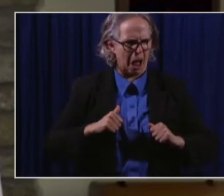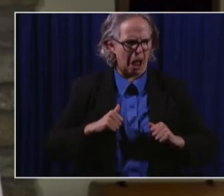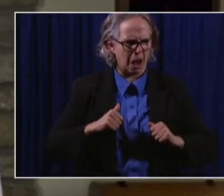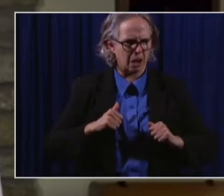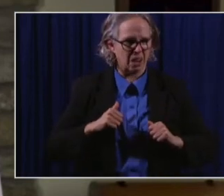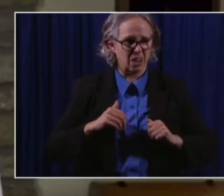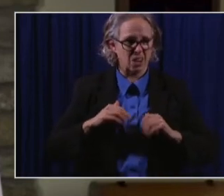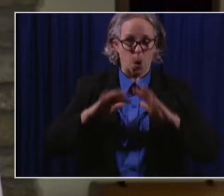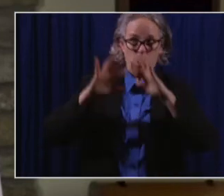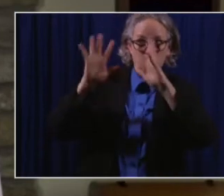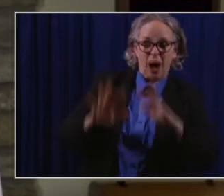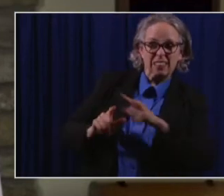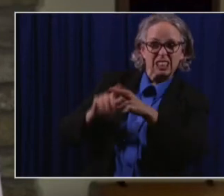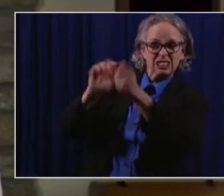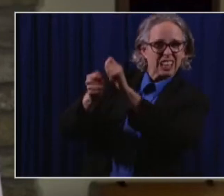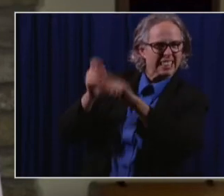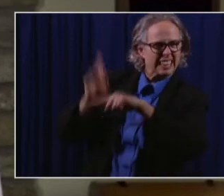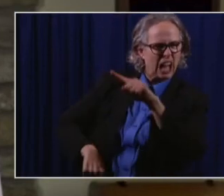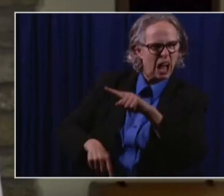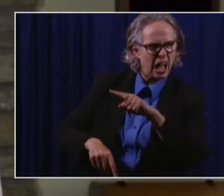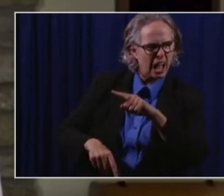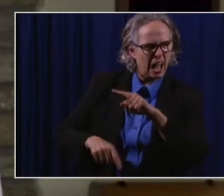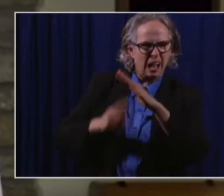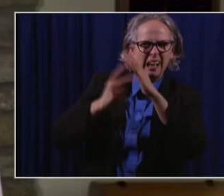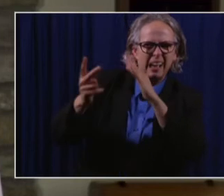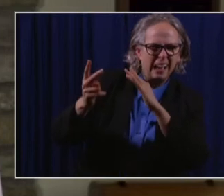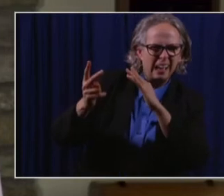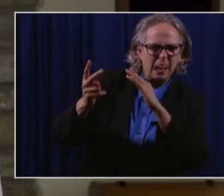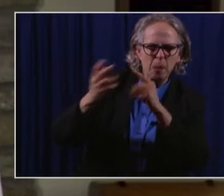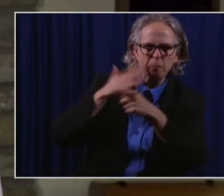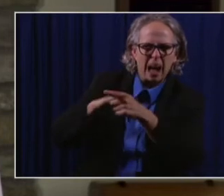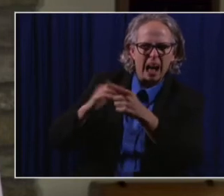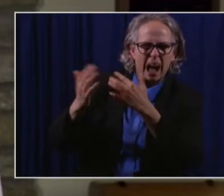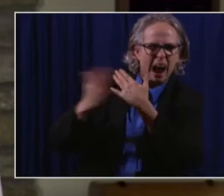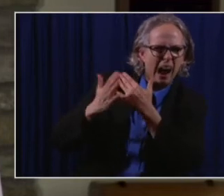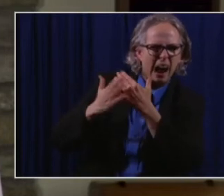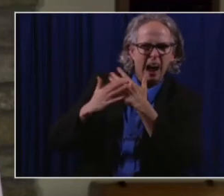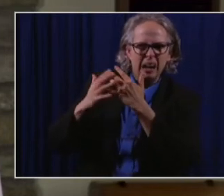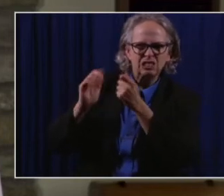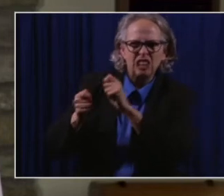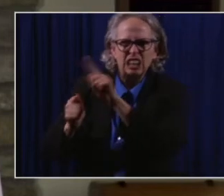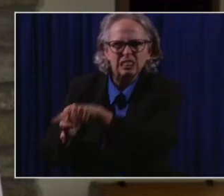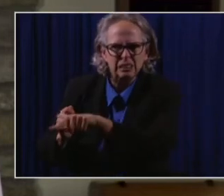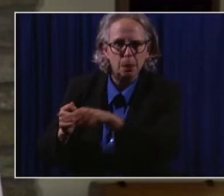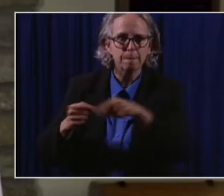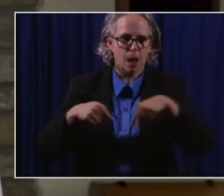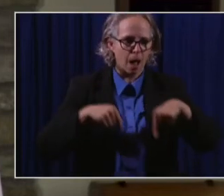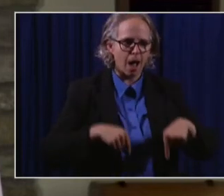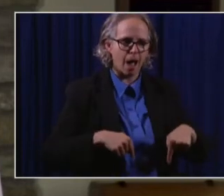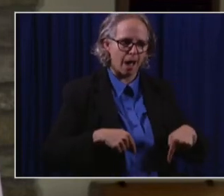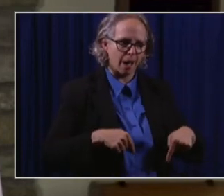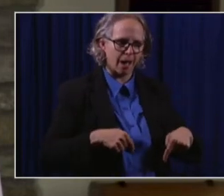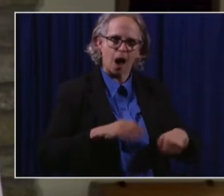get a forecast. We've got a bad forecast today, but we can change the outcome. We just got to do it.